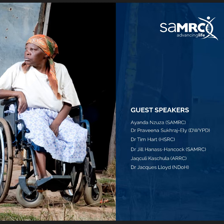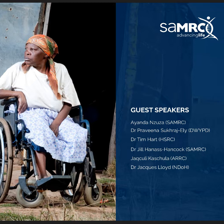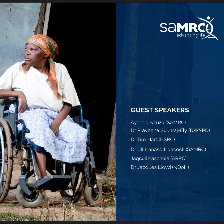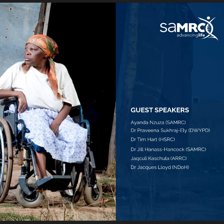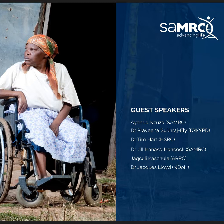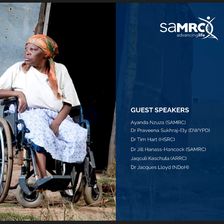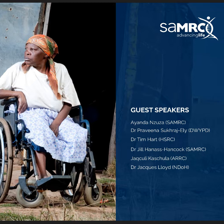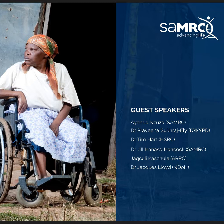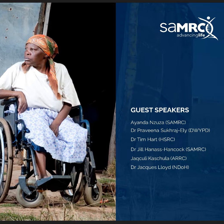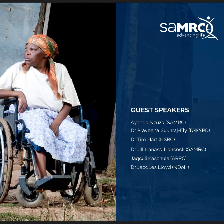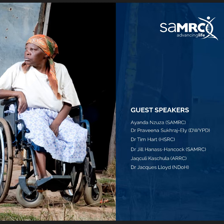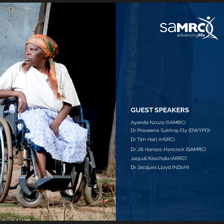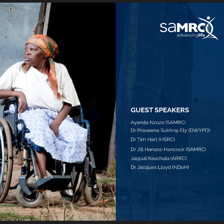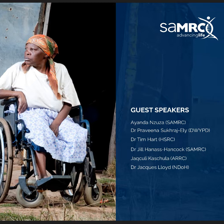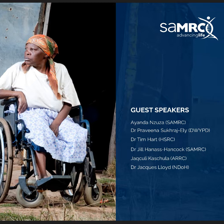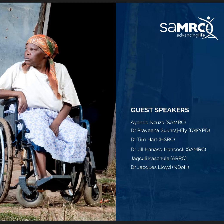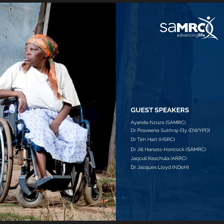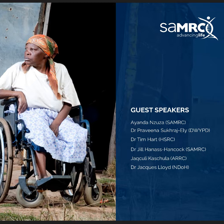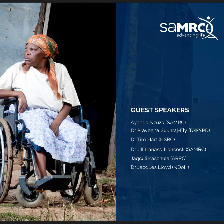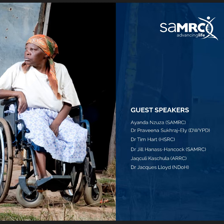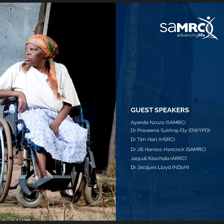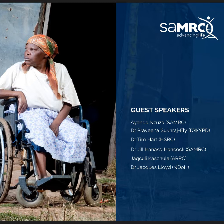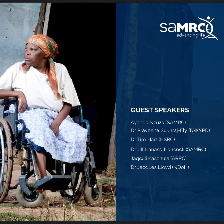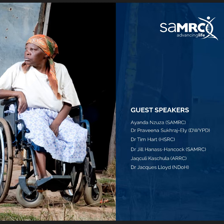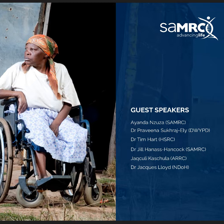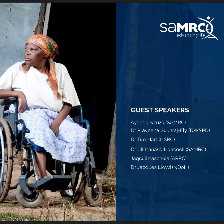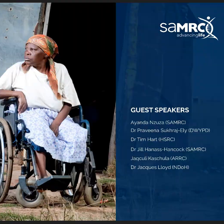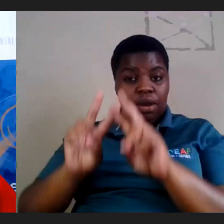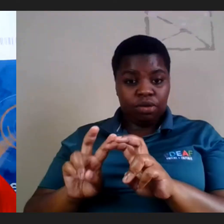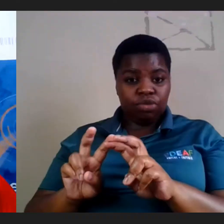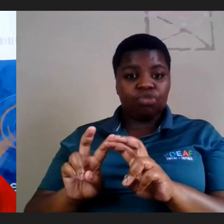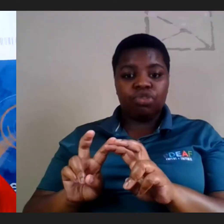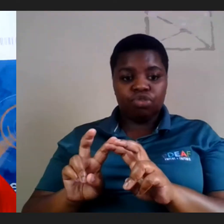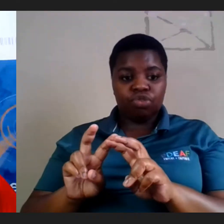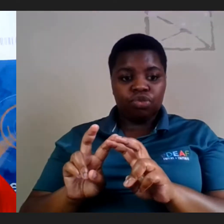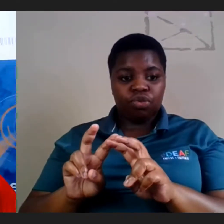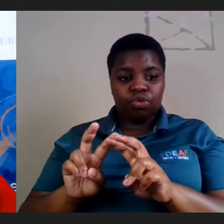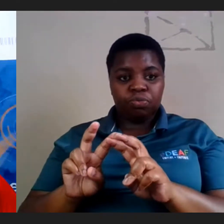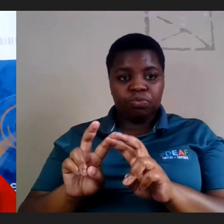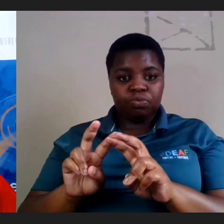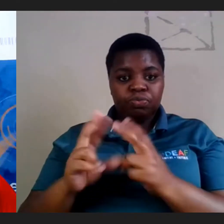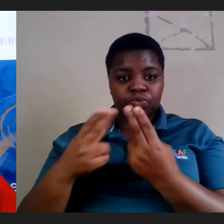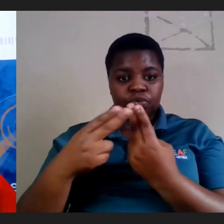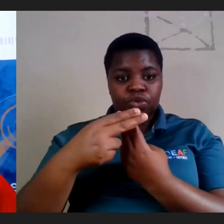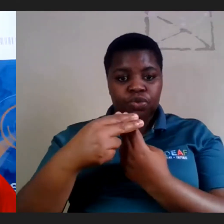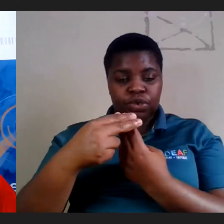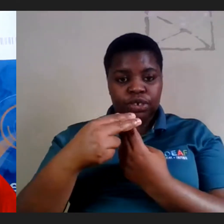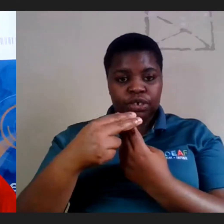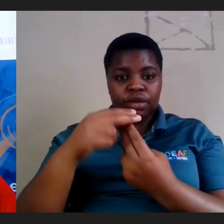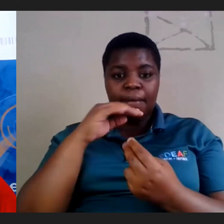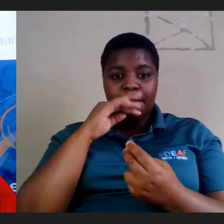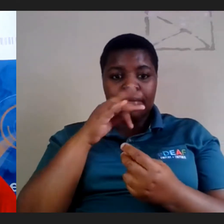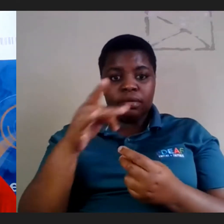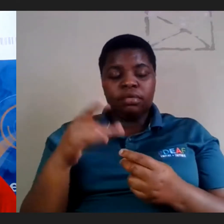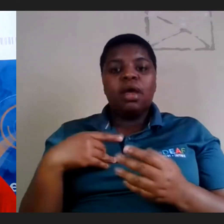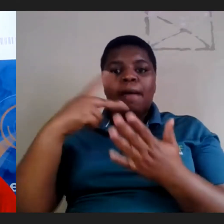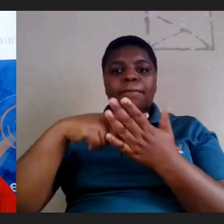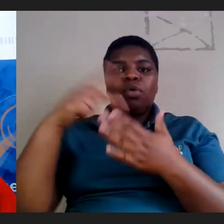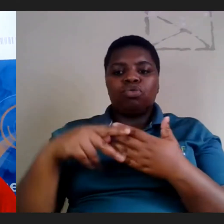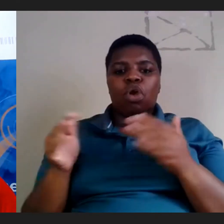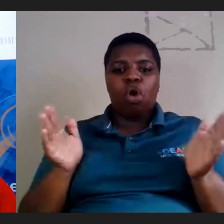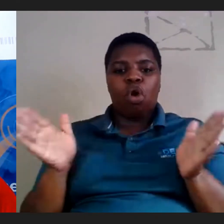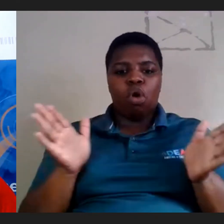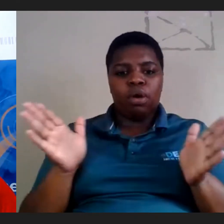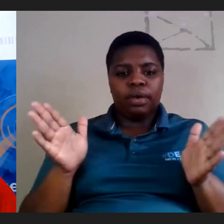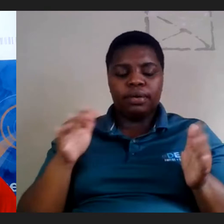Unit at the South African Medical Research Unit. I'm a project coordinator for the Forgotten